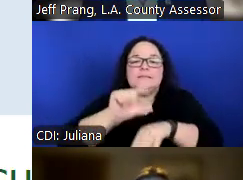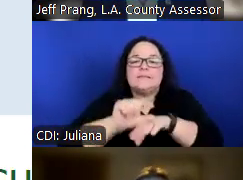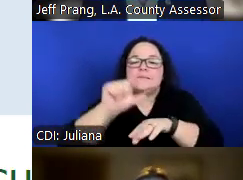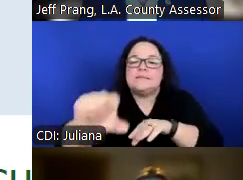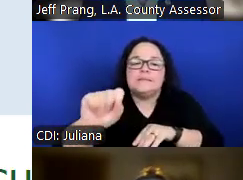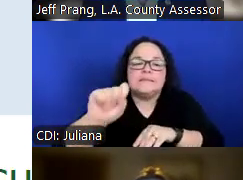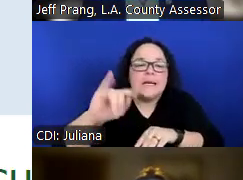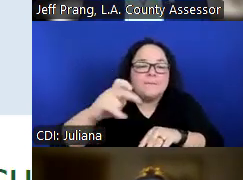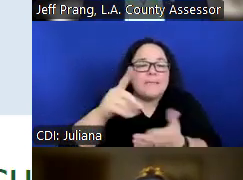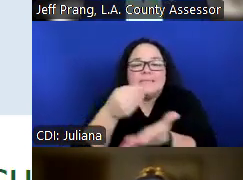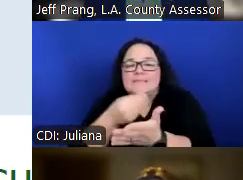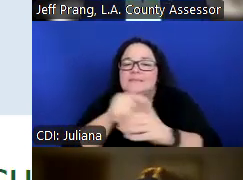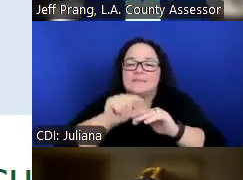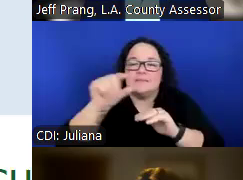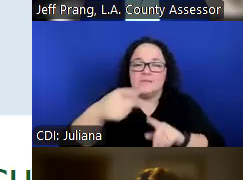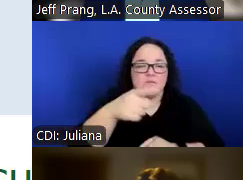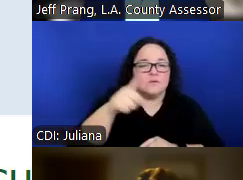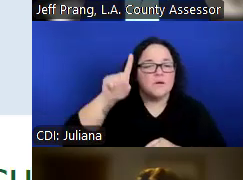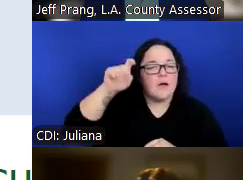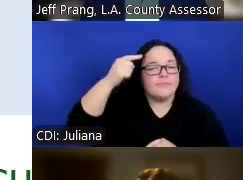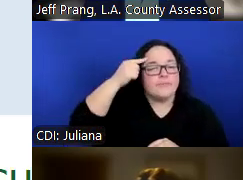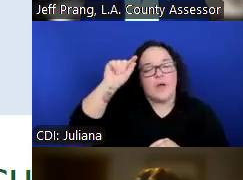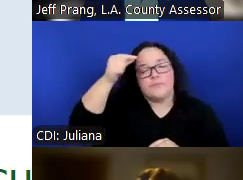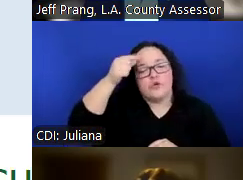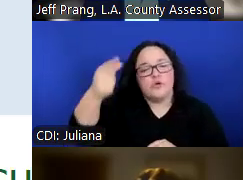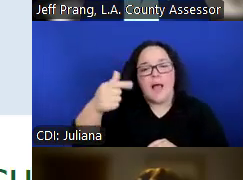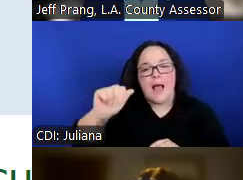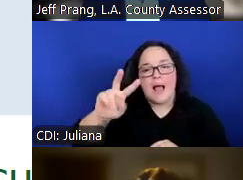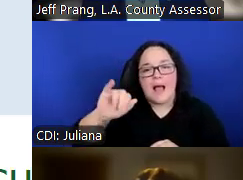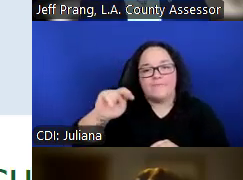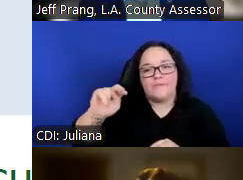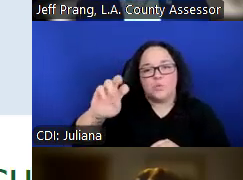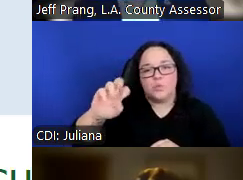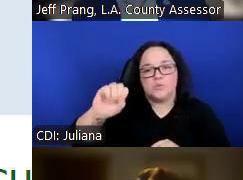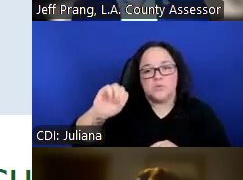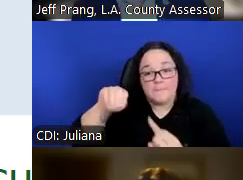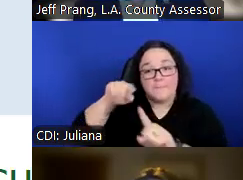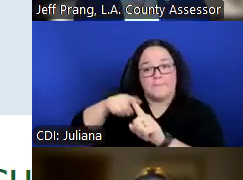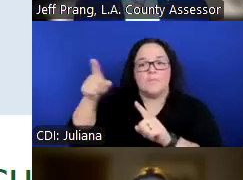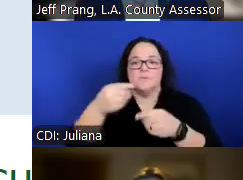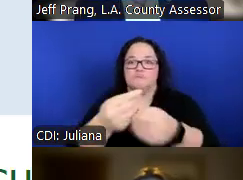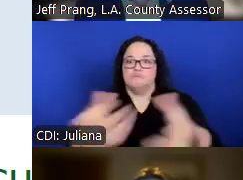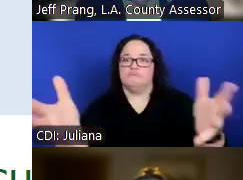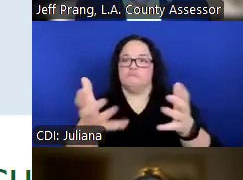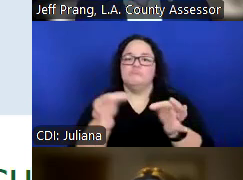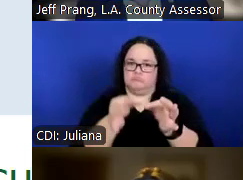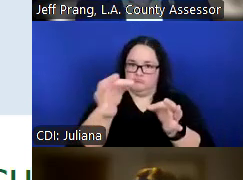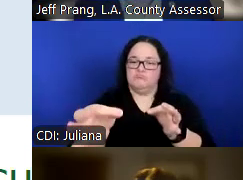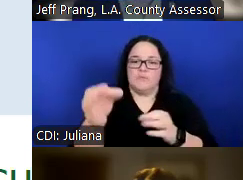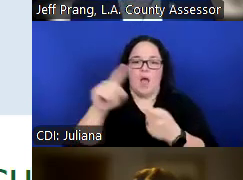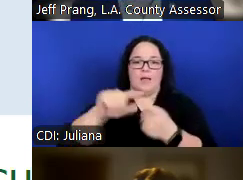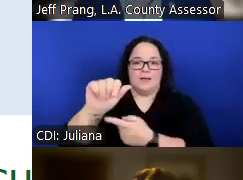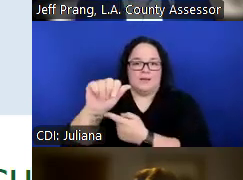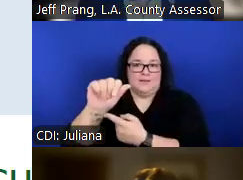tax deferrals until April of next year, 2026, for wildfire affected homeowners.